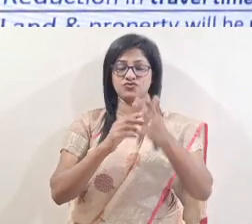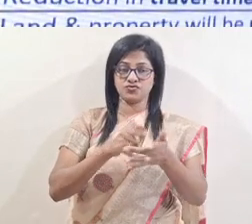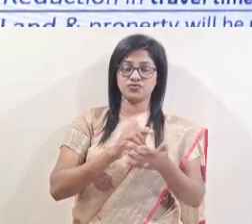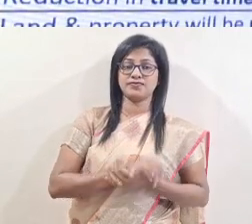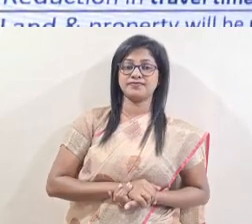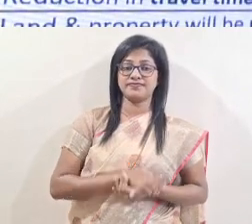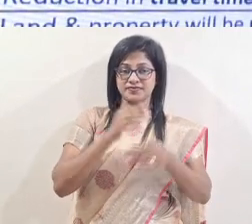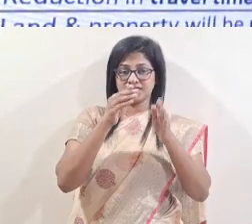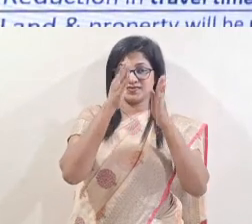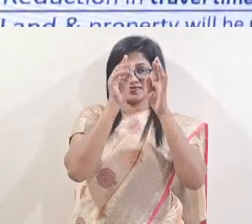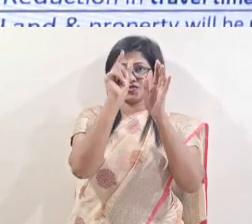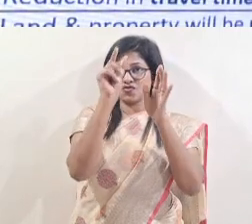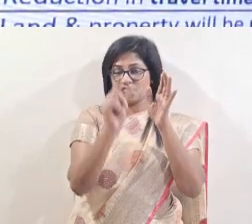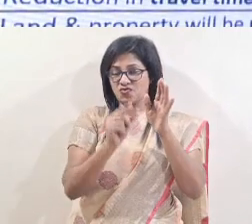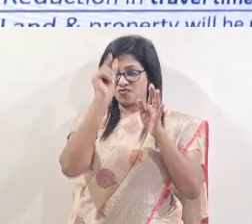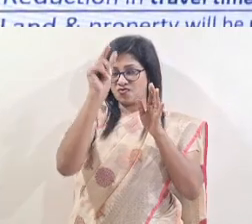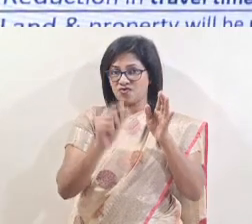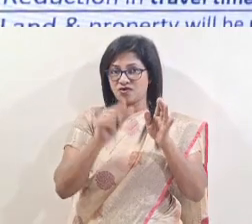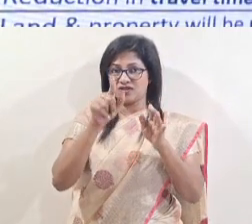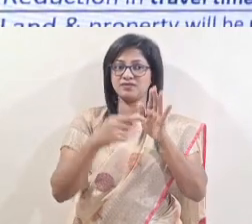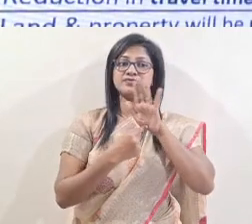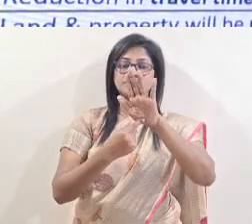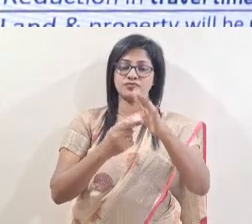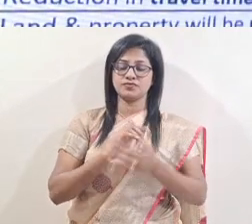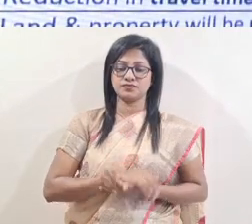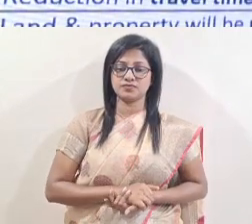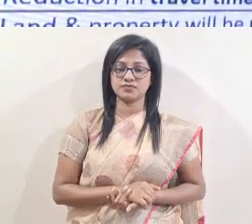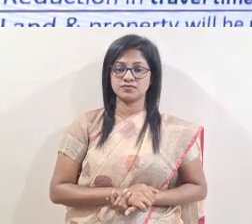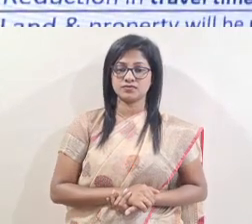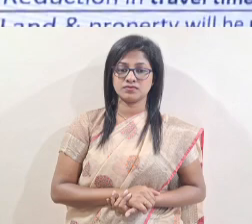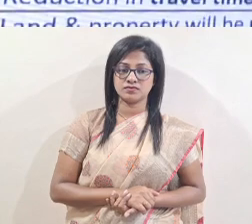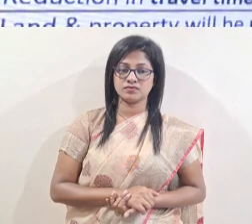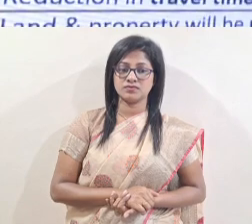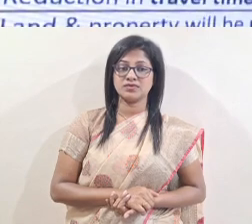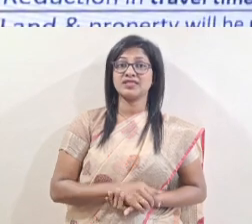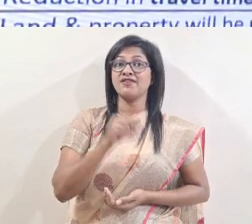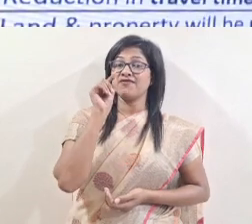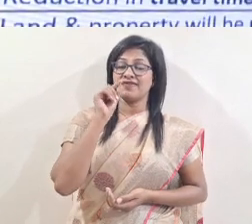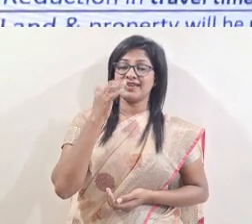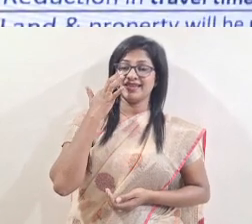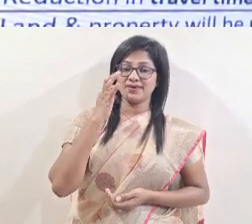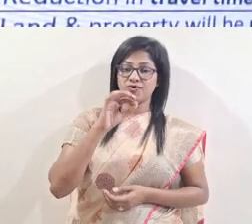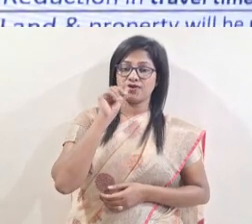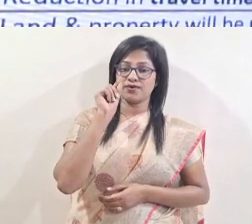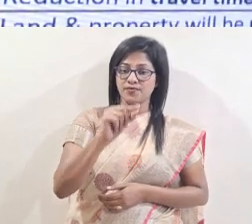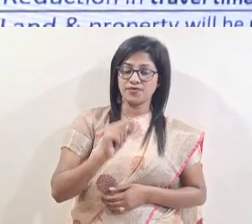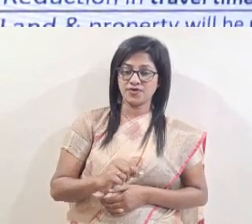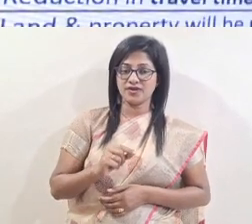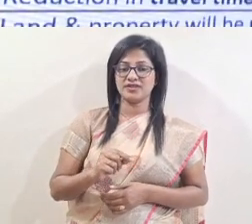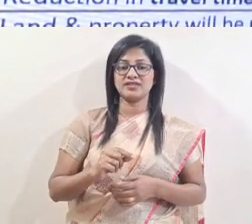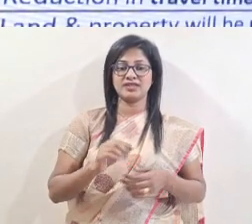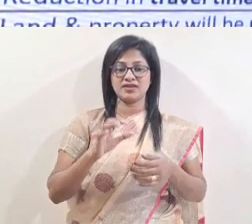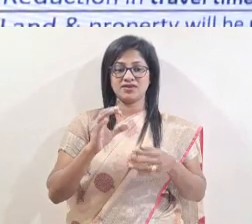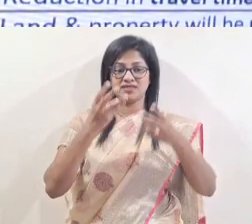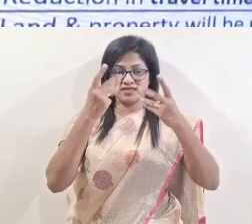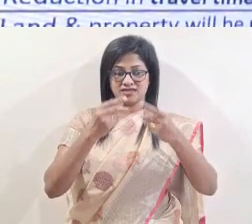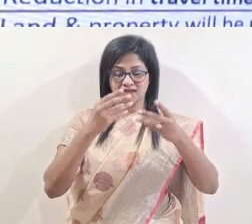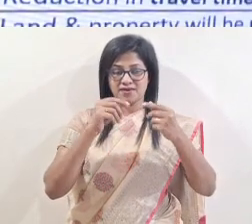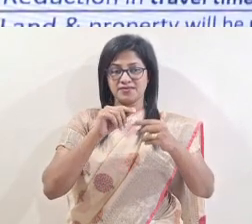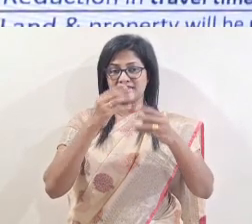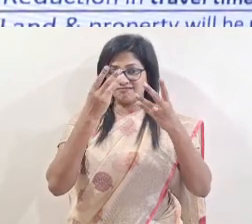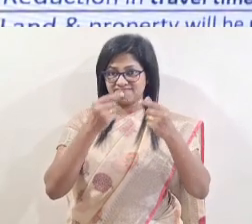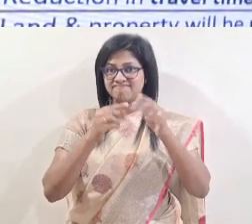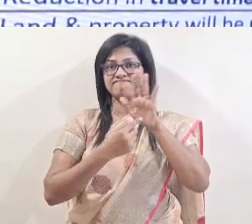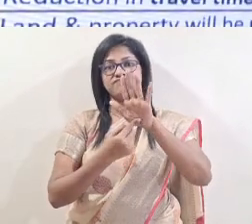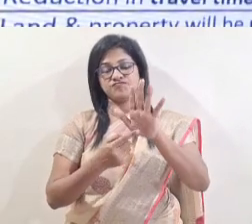are show the factors, the ordinal scale that we have used, and the first